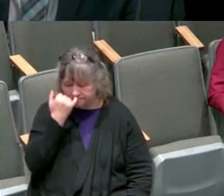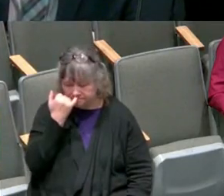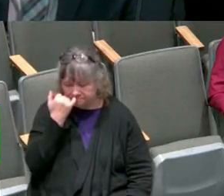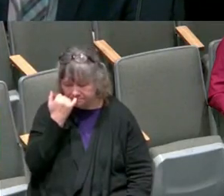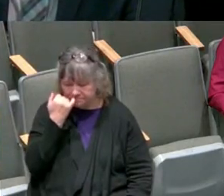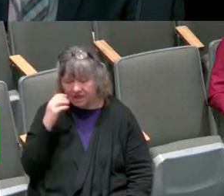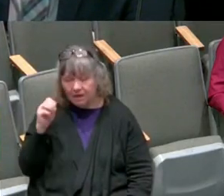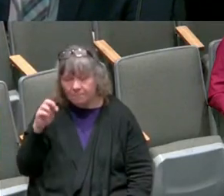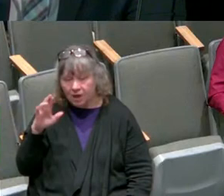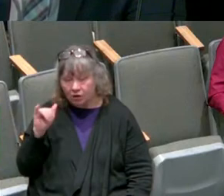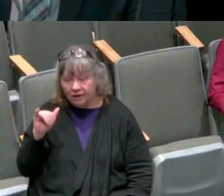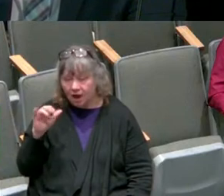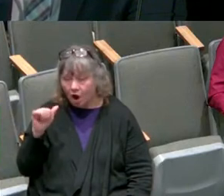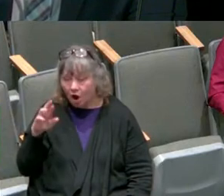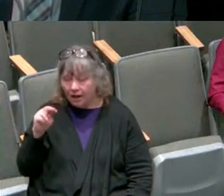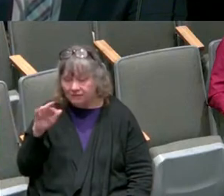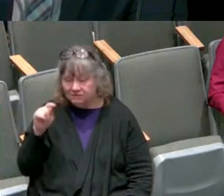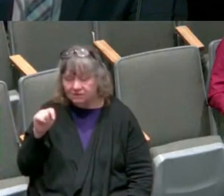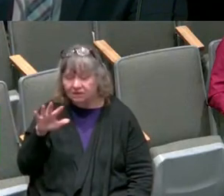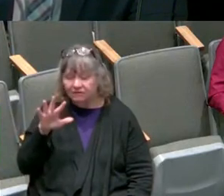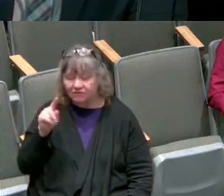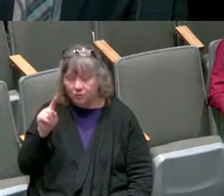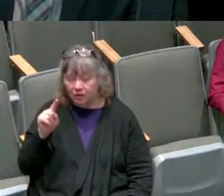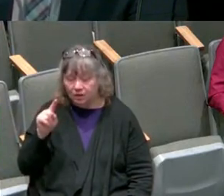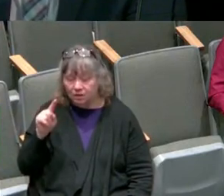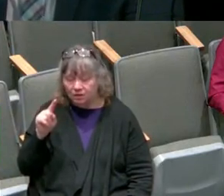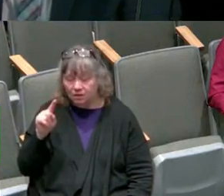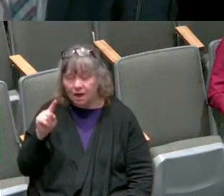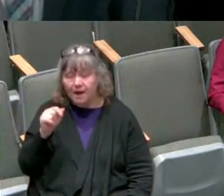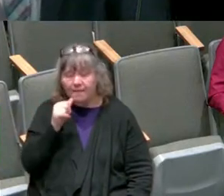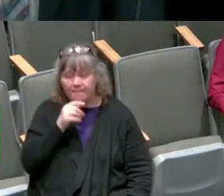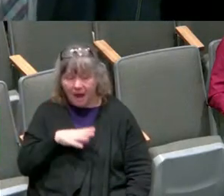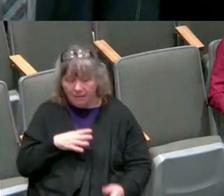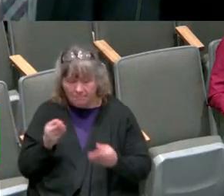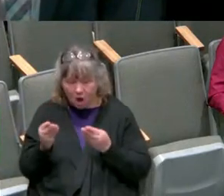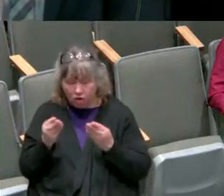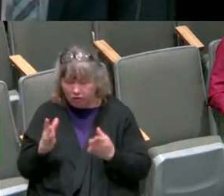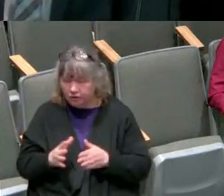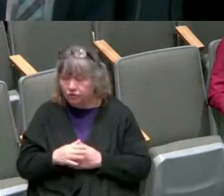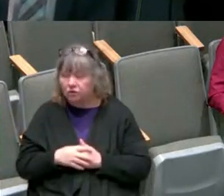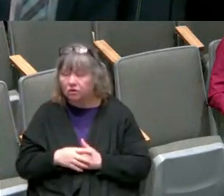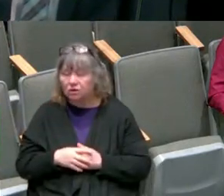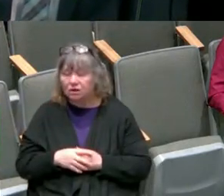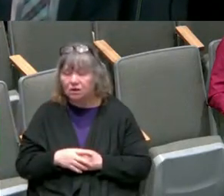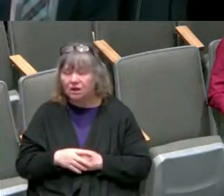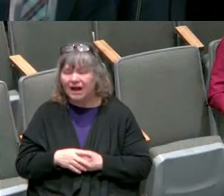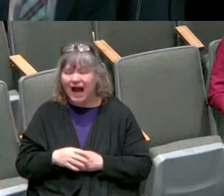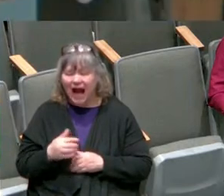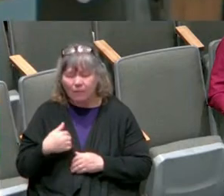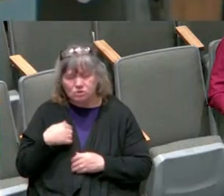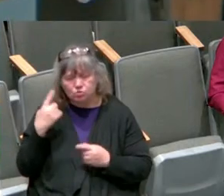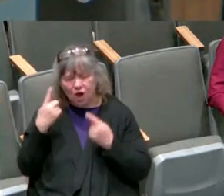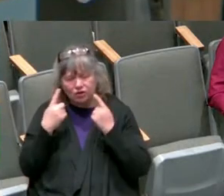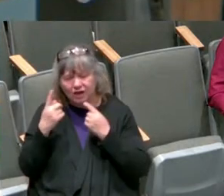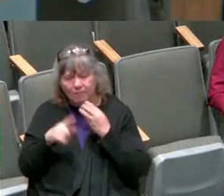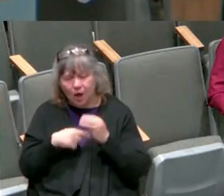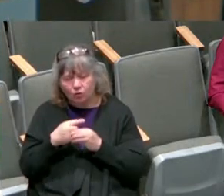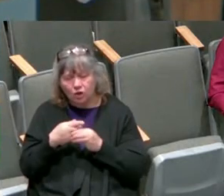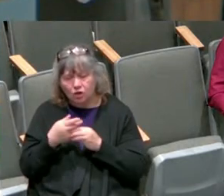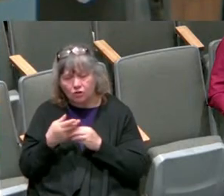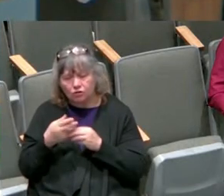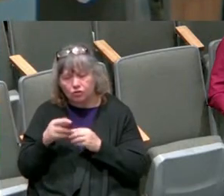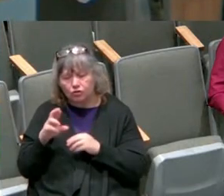Mary Arnaz 51 trees Road moderator I was just wondering about the rounding